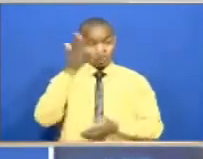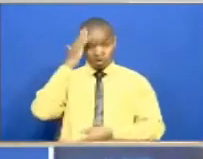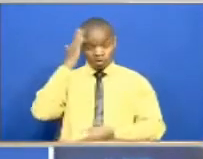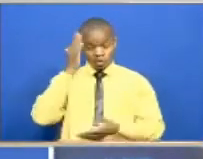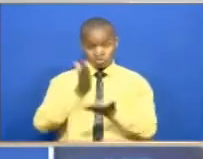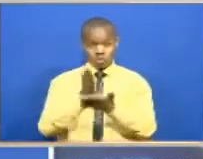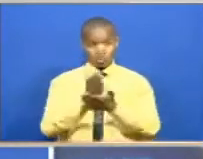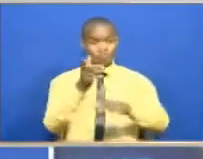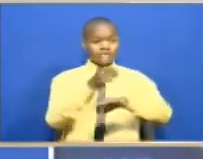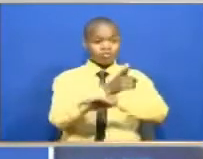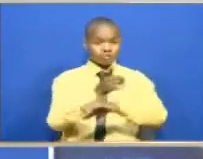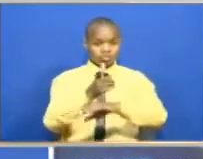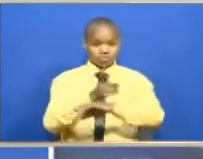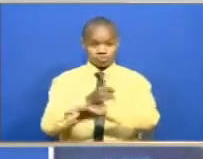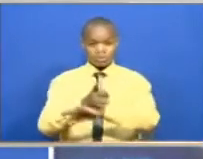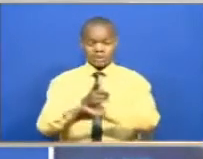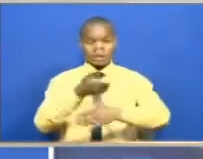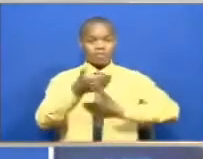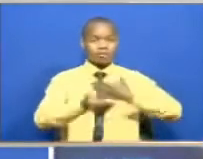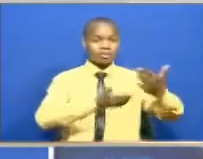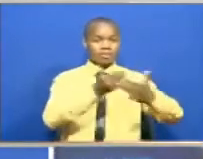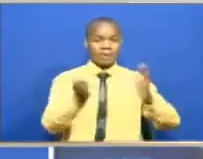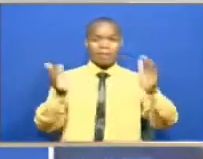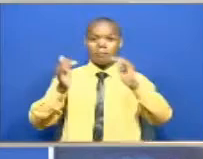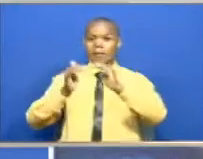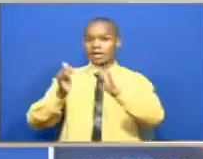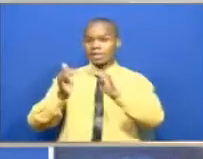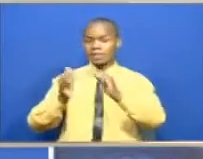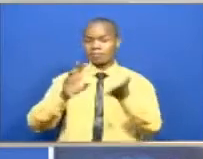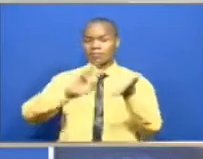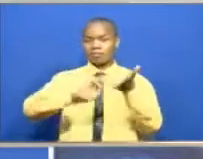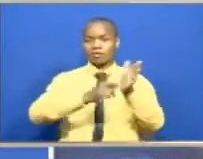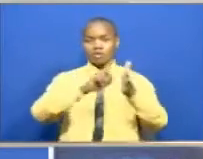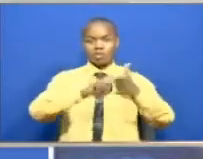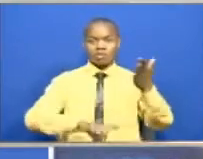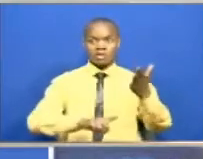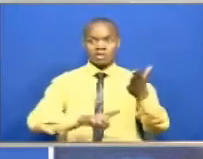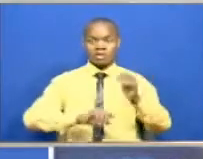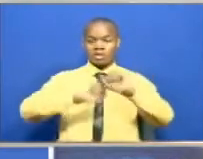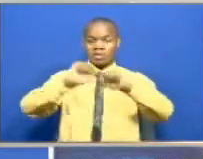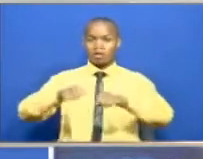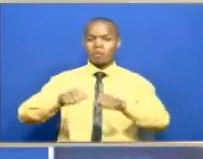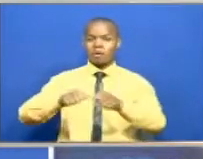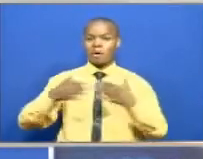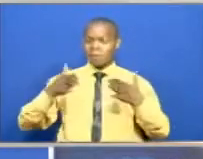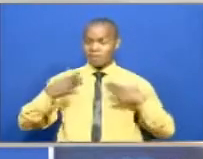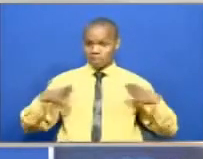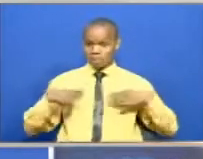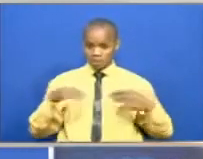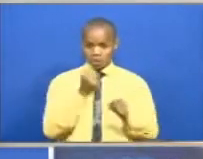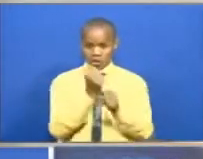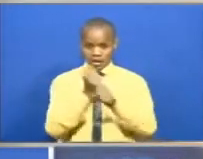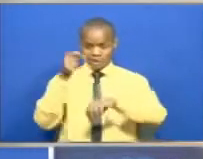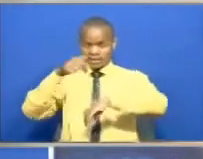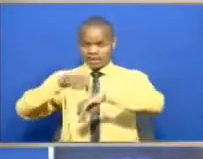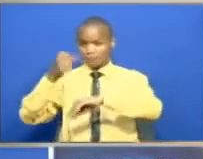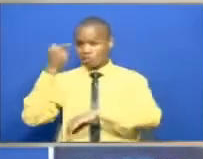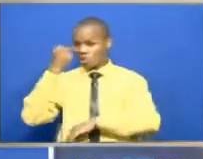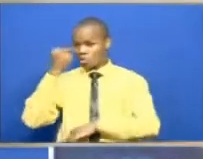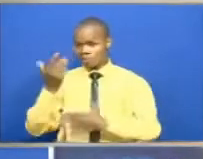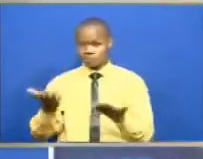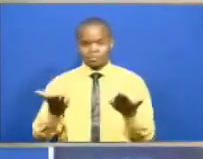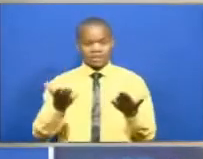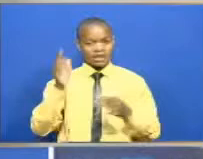conferencing, you're doing video meetings. That means that now, because we expect people to work from home, we have to think about where they